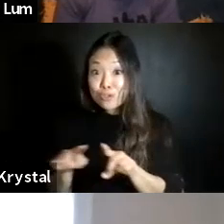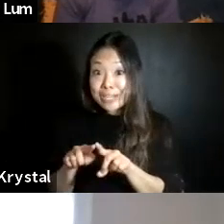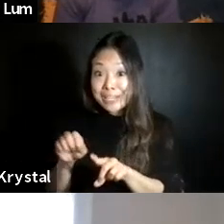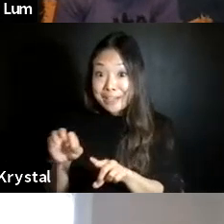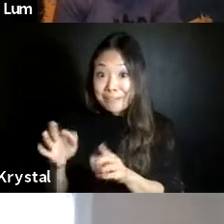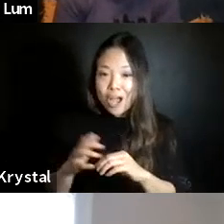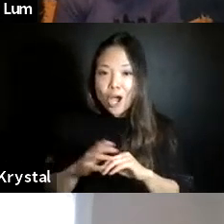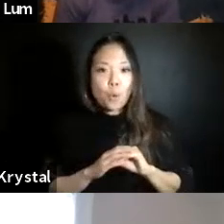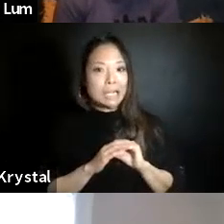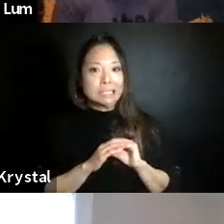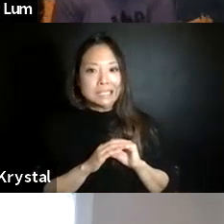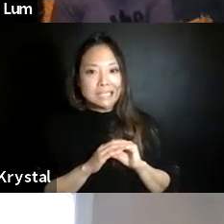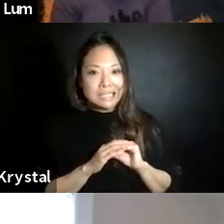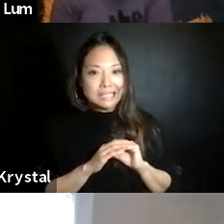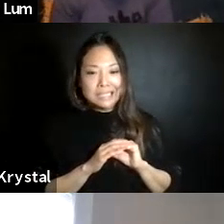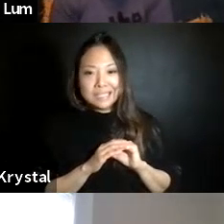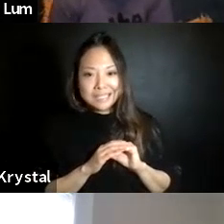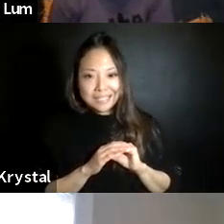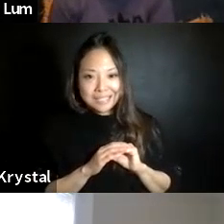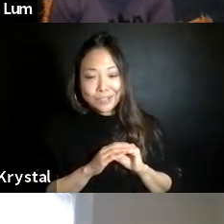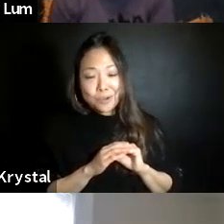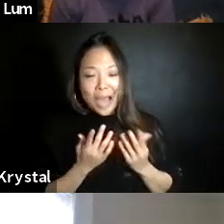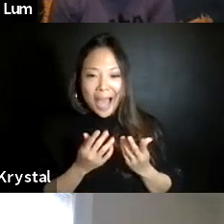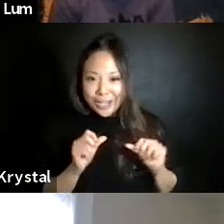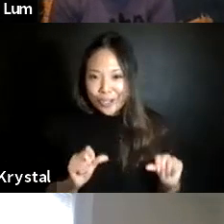Okay. Yeah, I can do that.